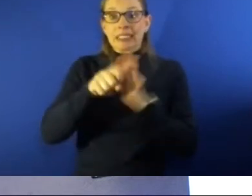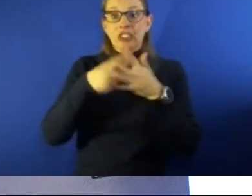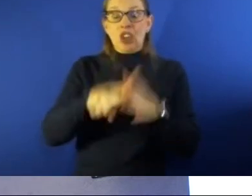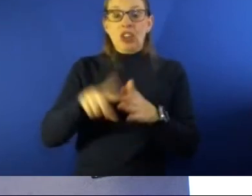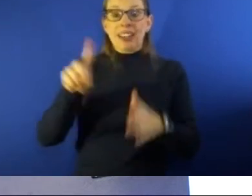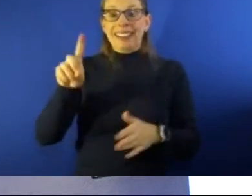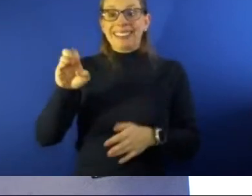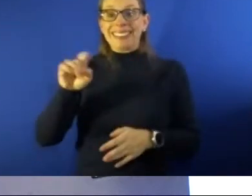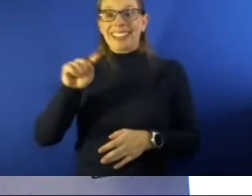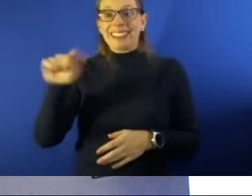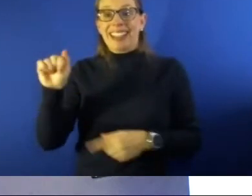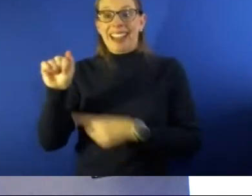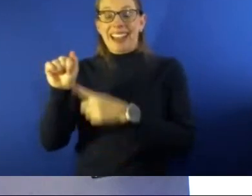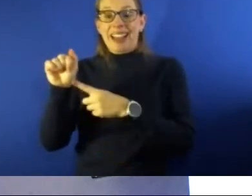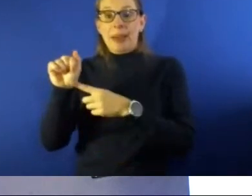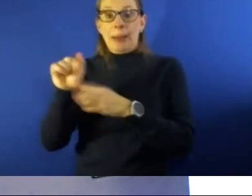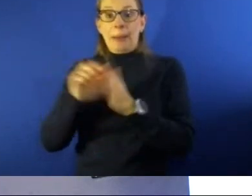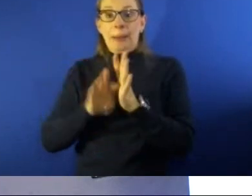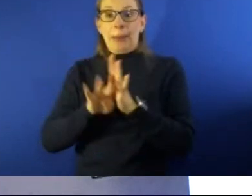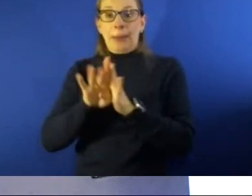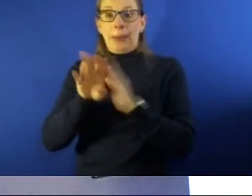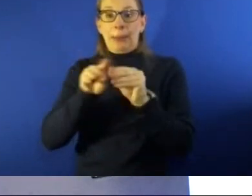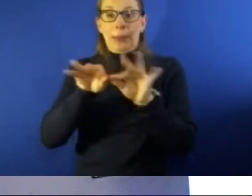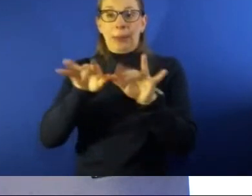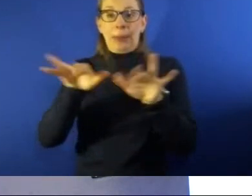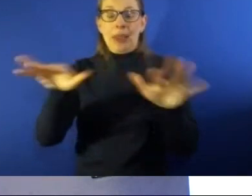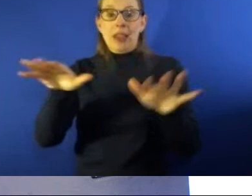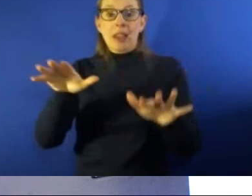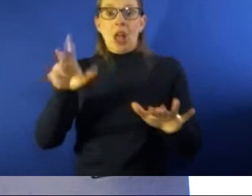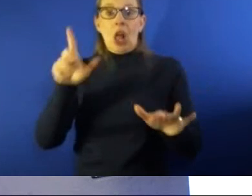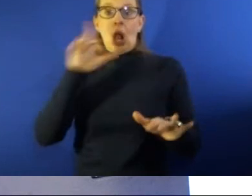peak. Seemingly, it looks like these football crowds